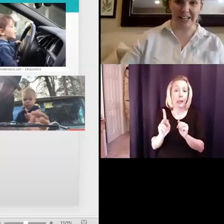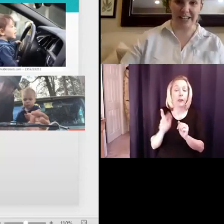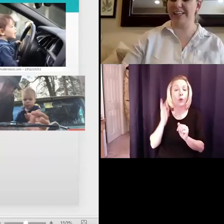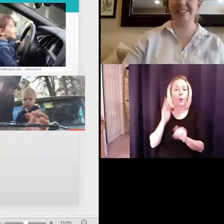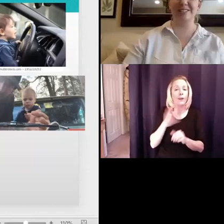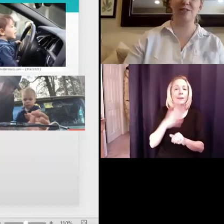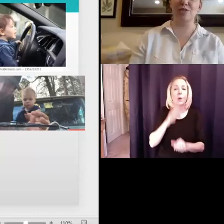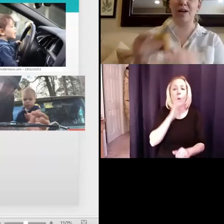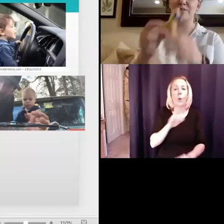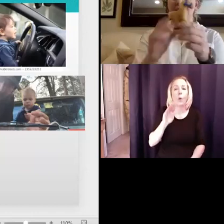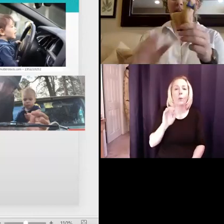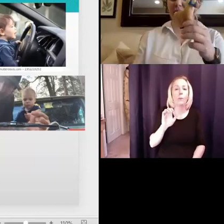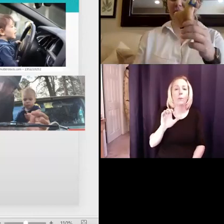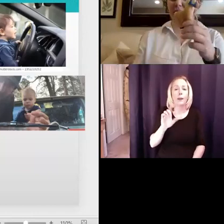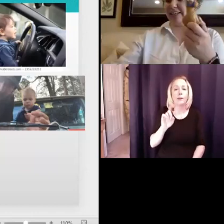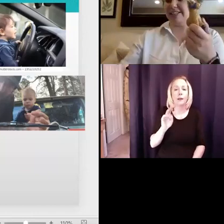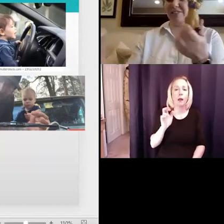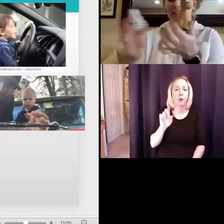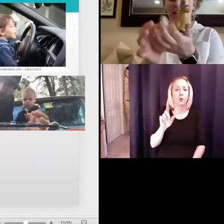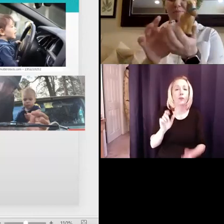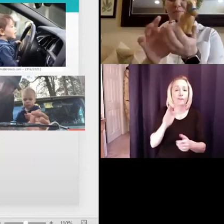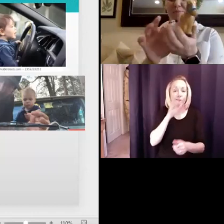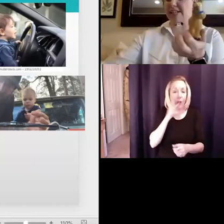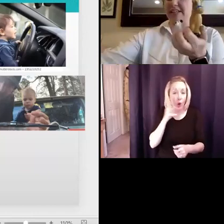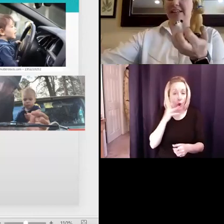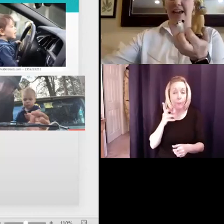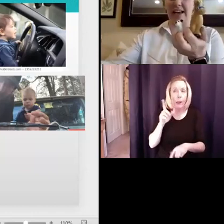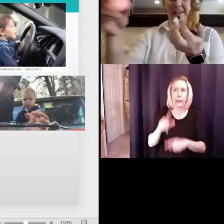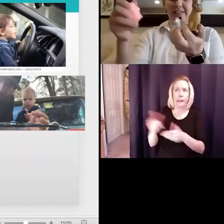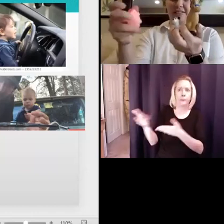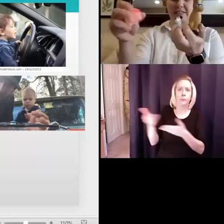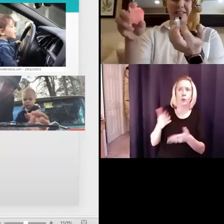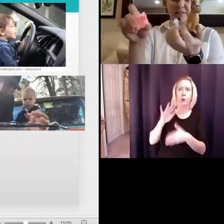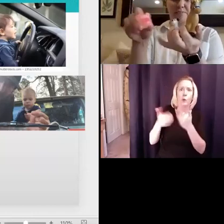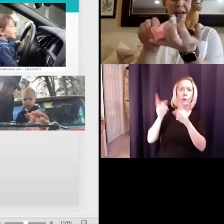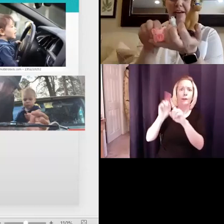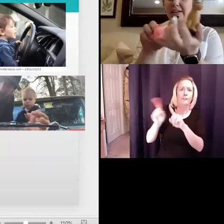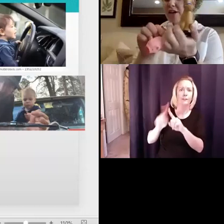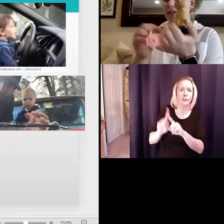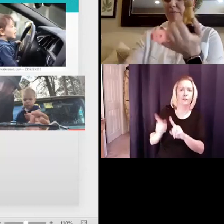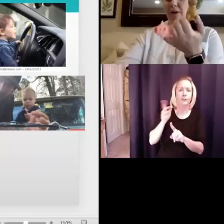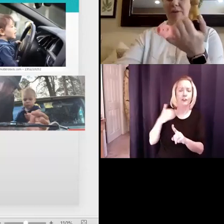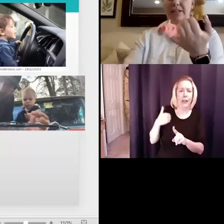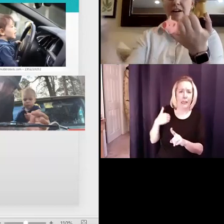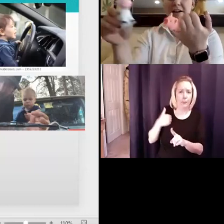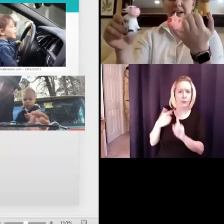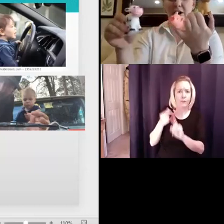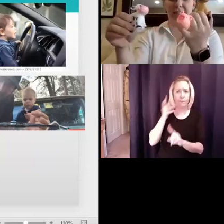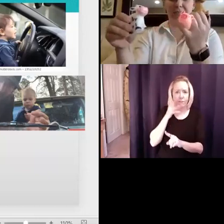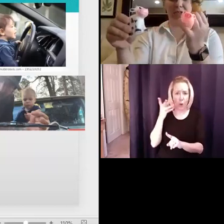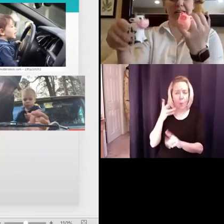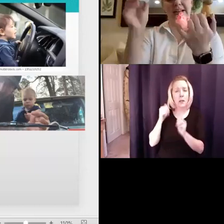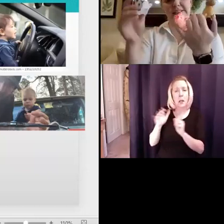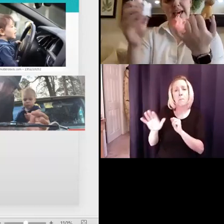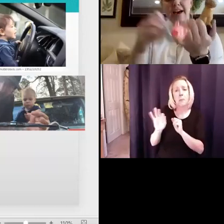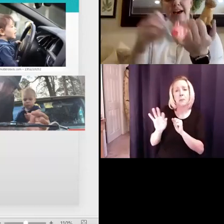animals for our kids to choose from, but having the different animals that they can can pick and talking about what they are and helping them